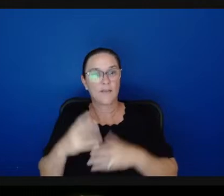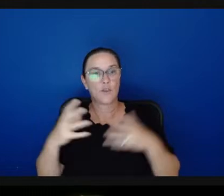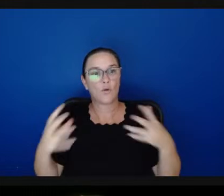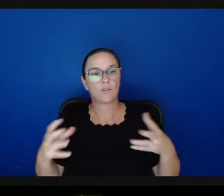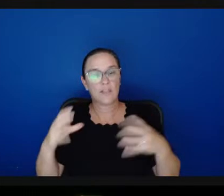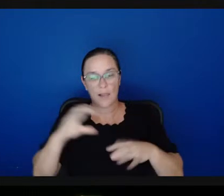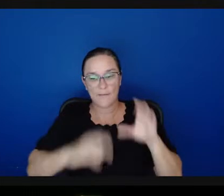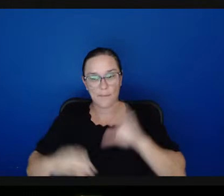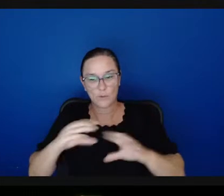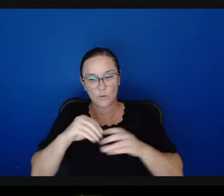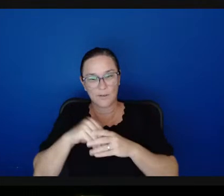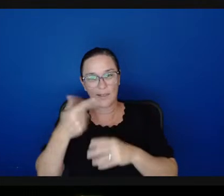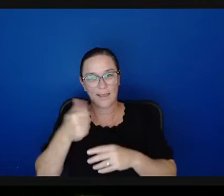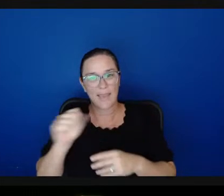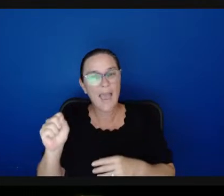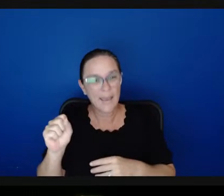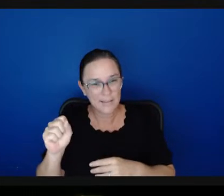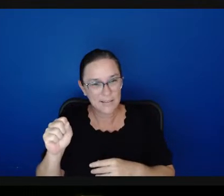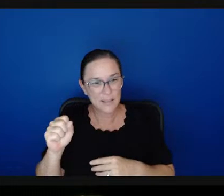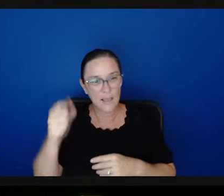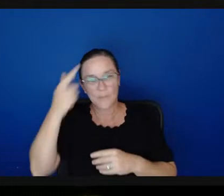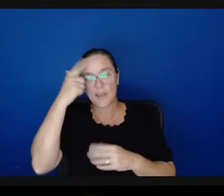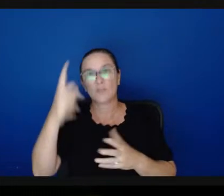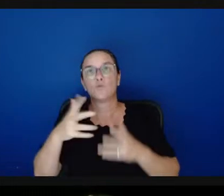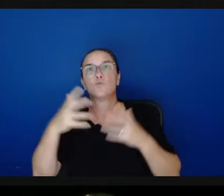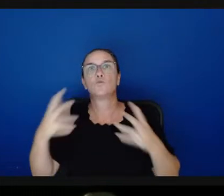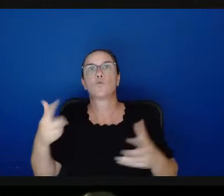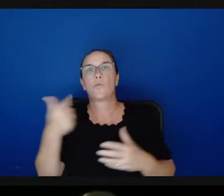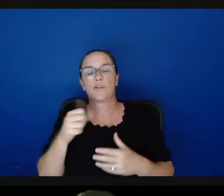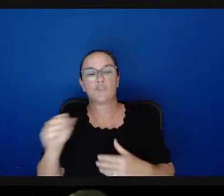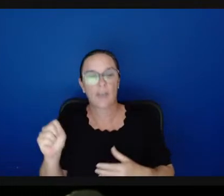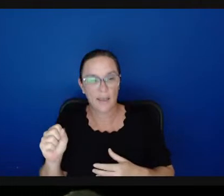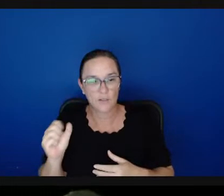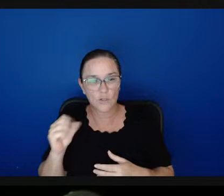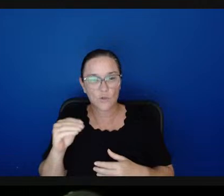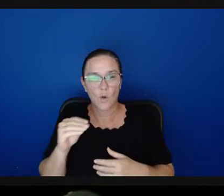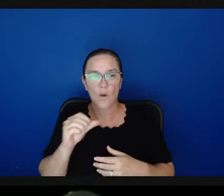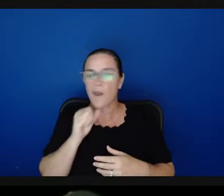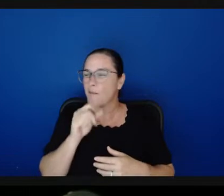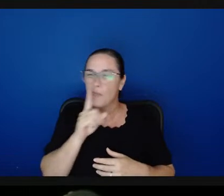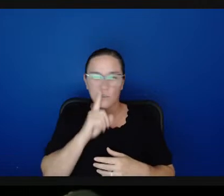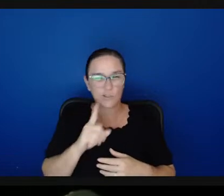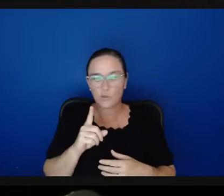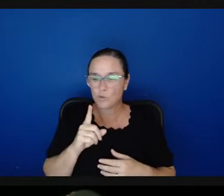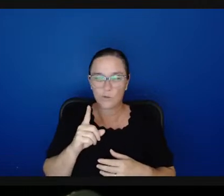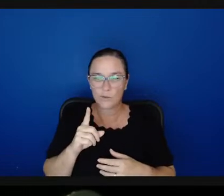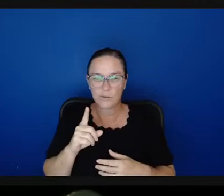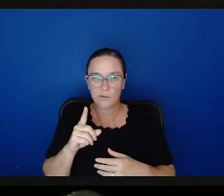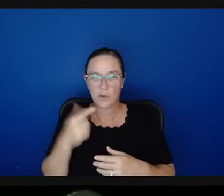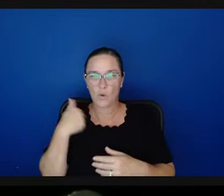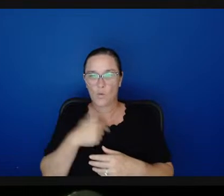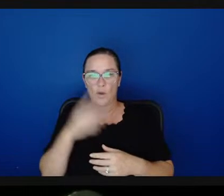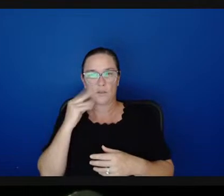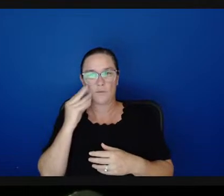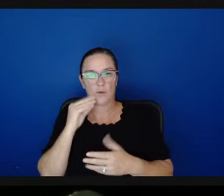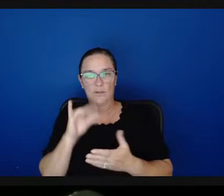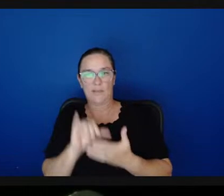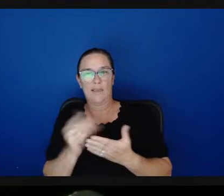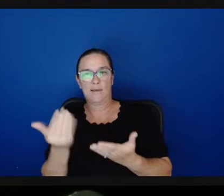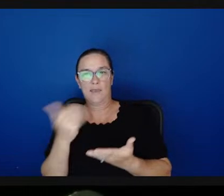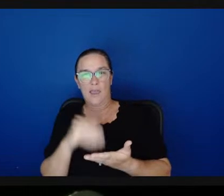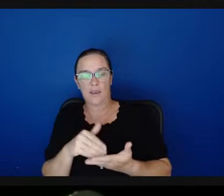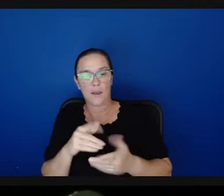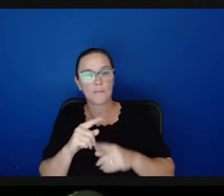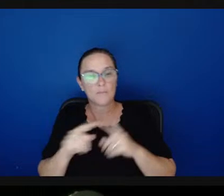gases themselves because there was so much gas coming out in 2018. So I'm not sure we're dealing with that so much here today in Volcano Village,